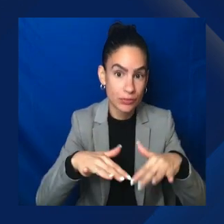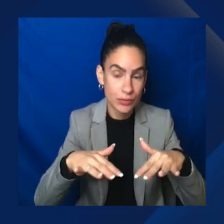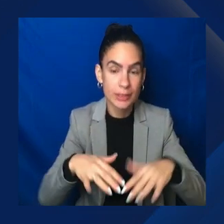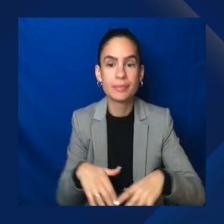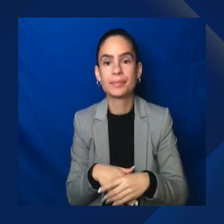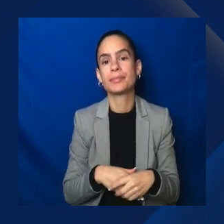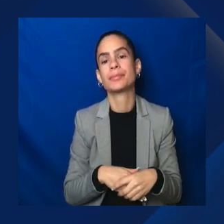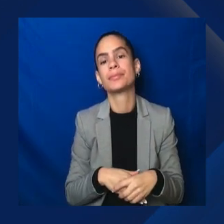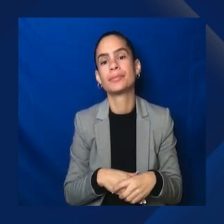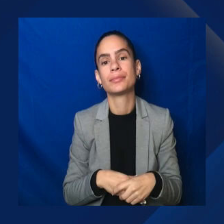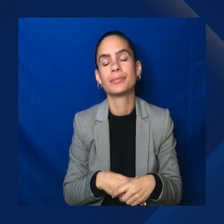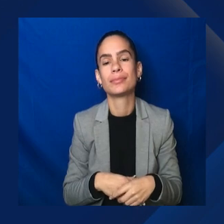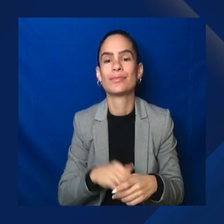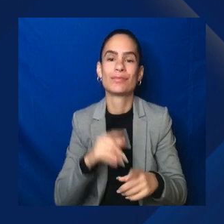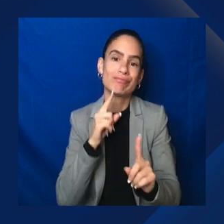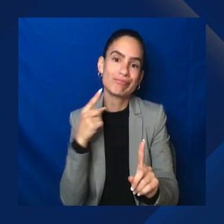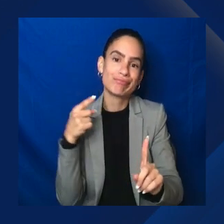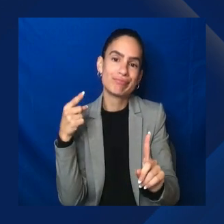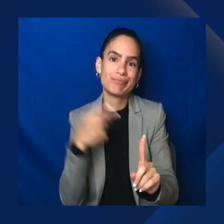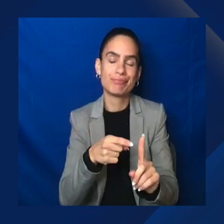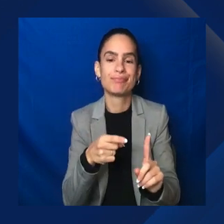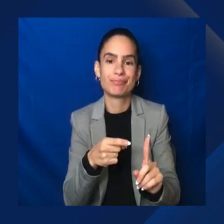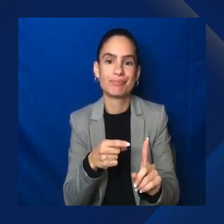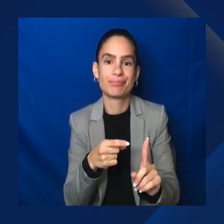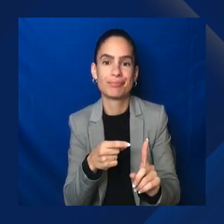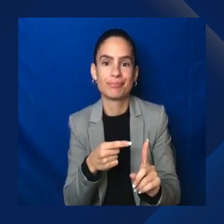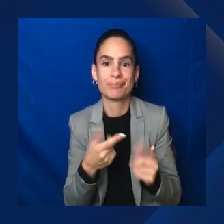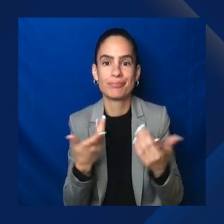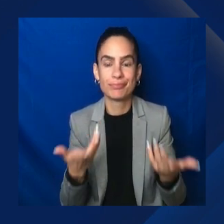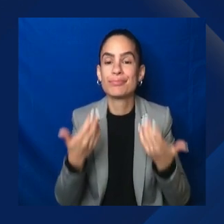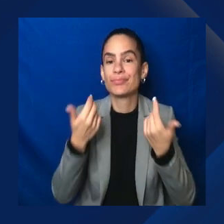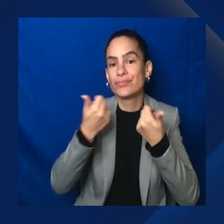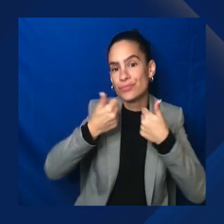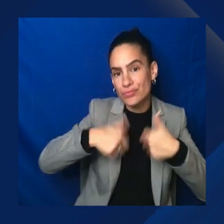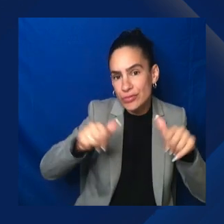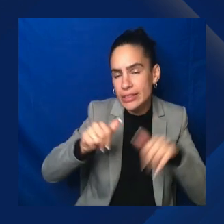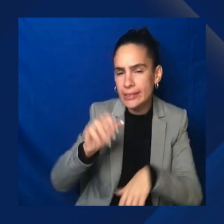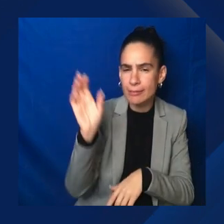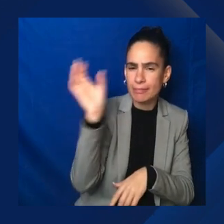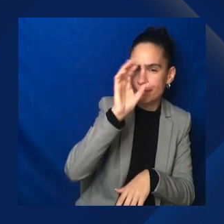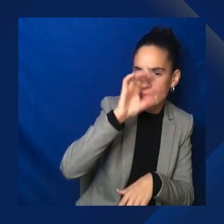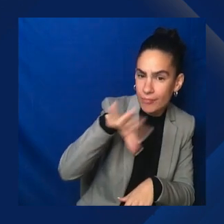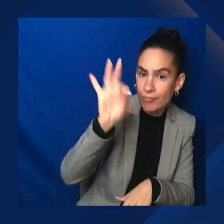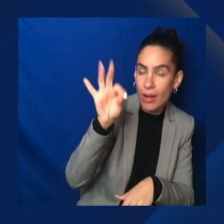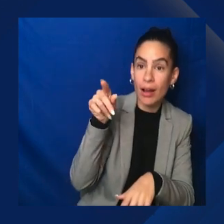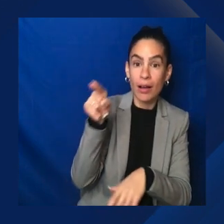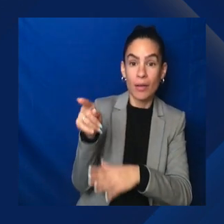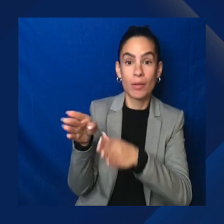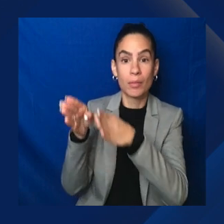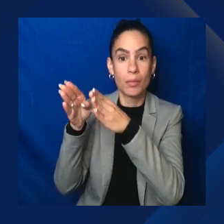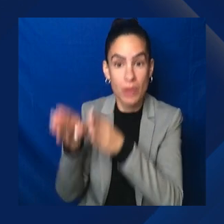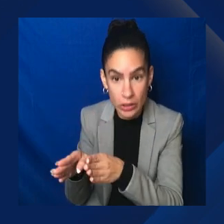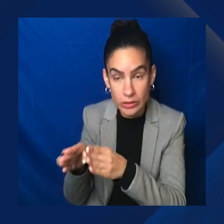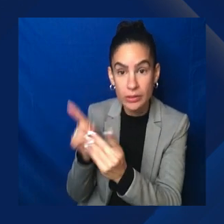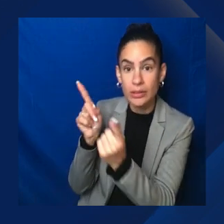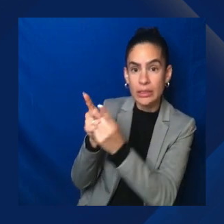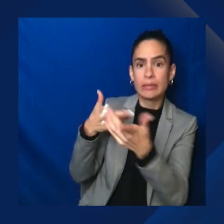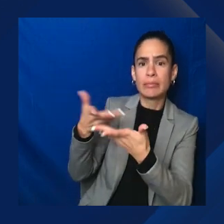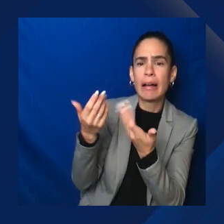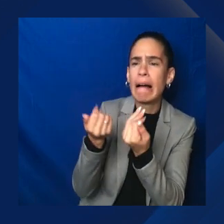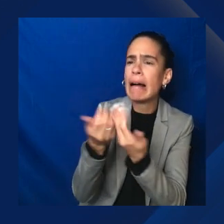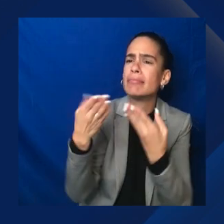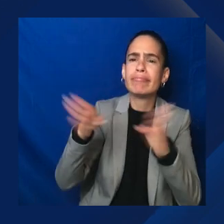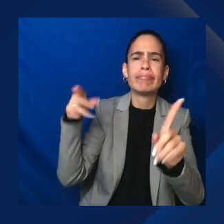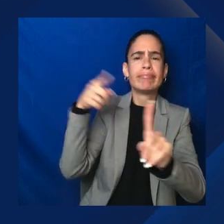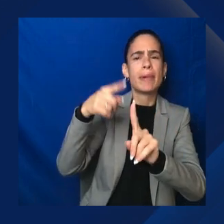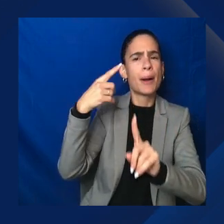that trying to find somebody to talk to for mental health issues is a huge thing, where they